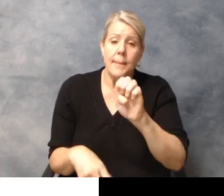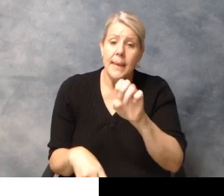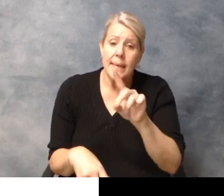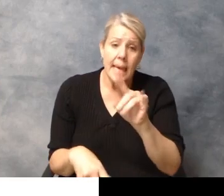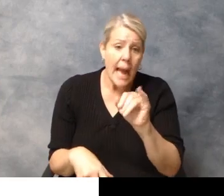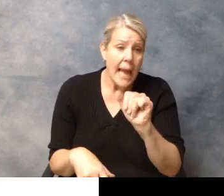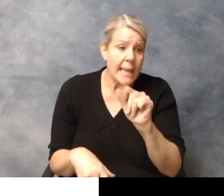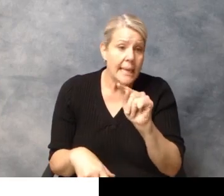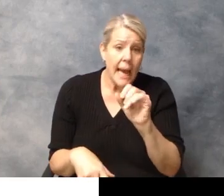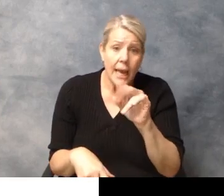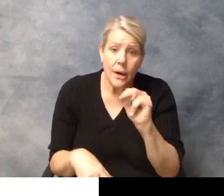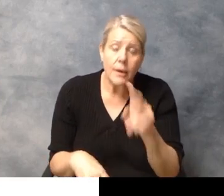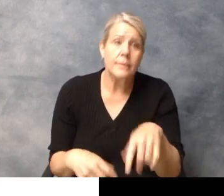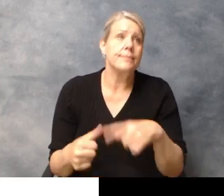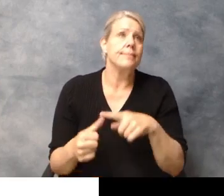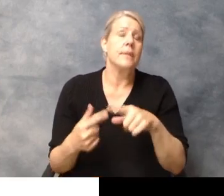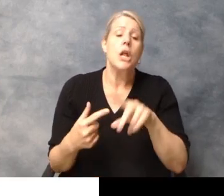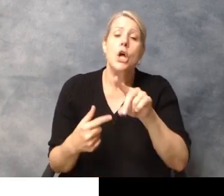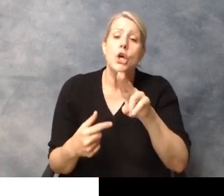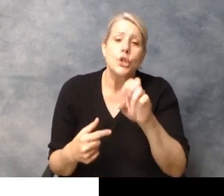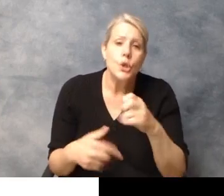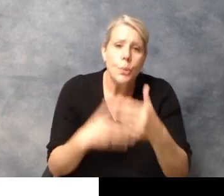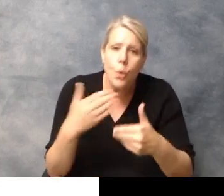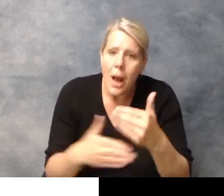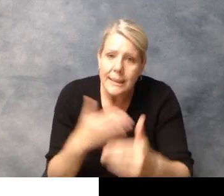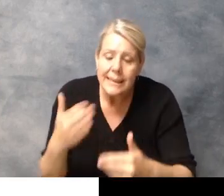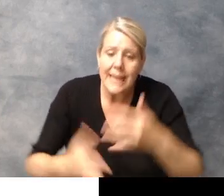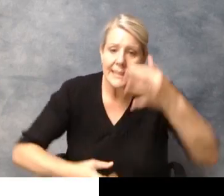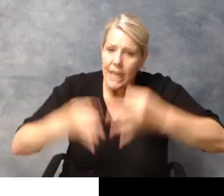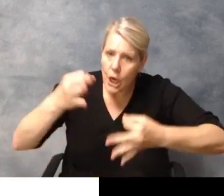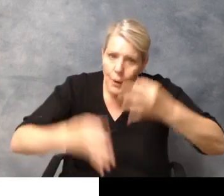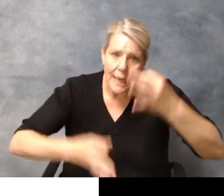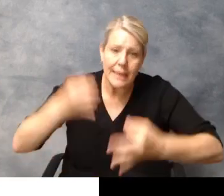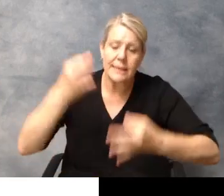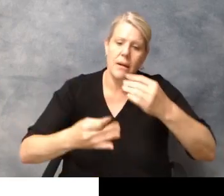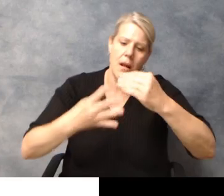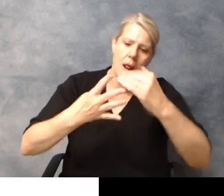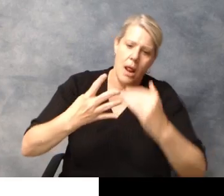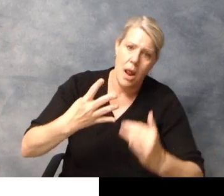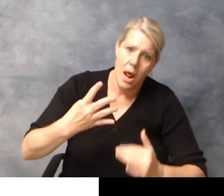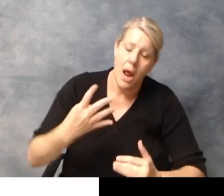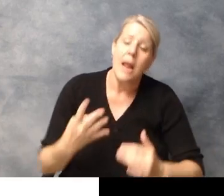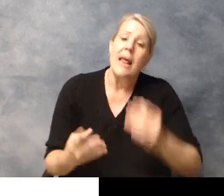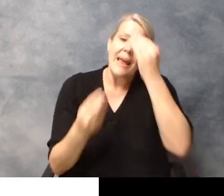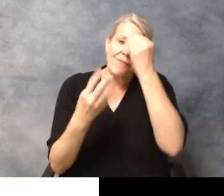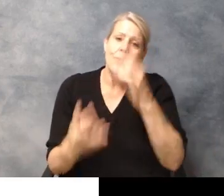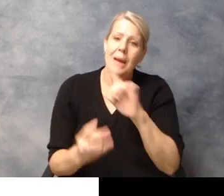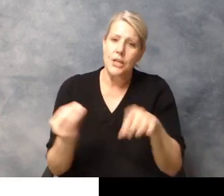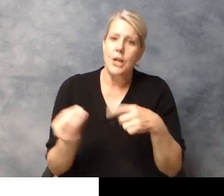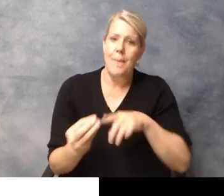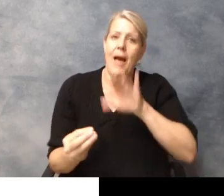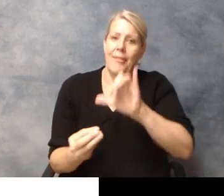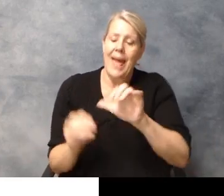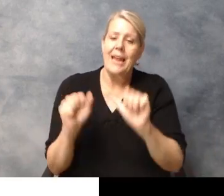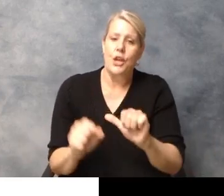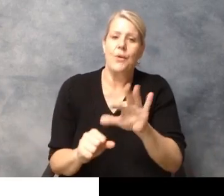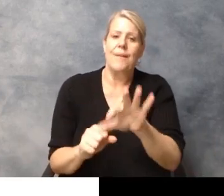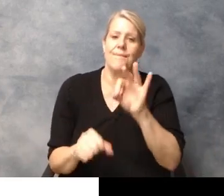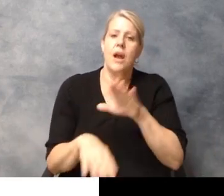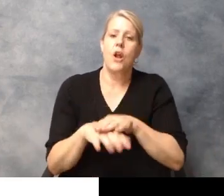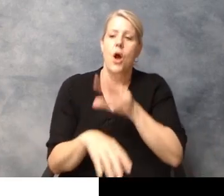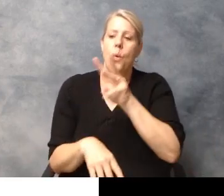hearings. Information about each of these options can be found on KDE's website located at Dispute